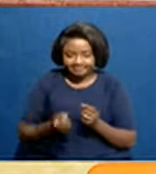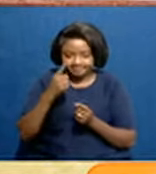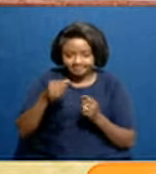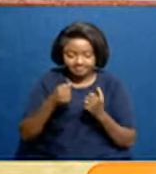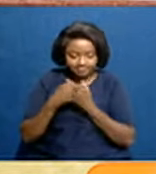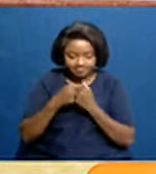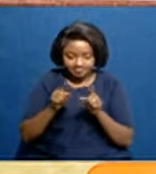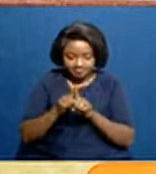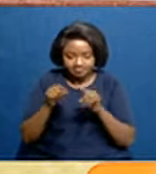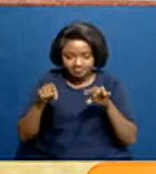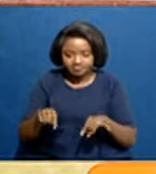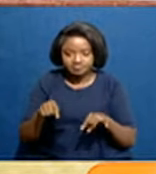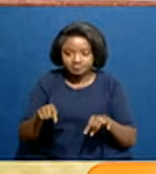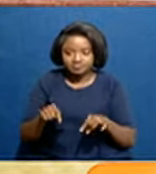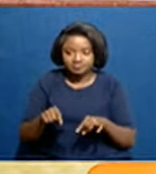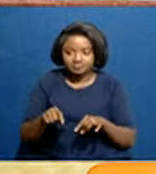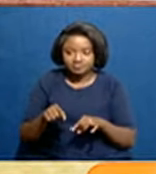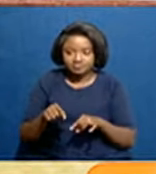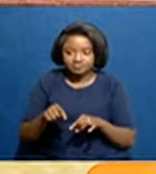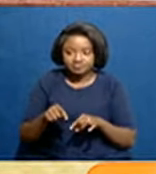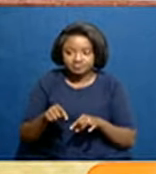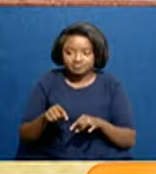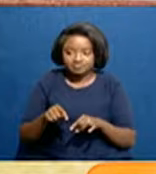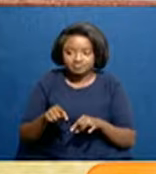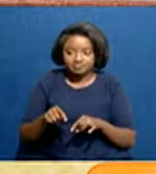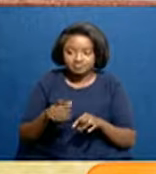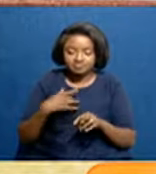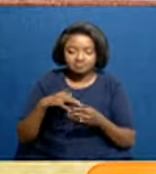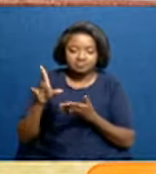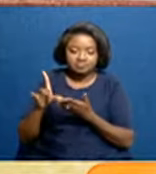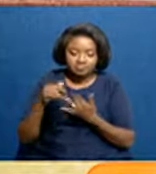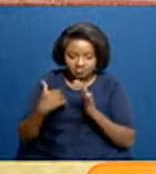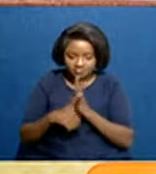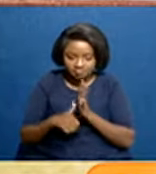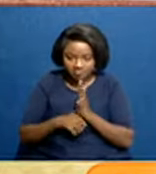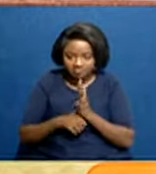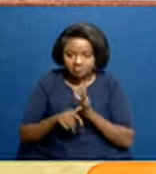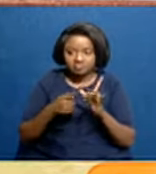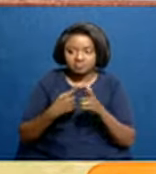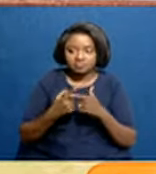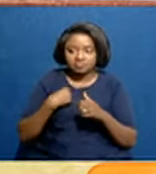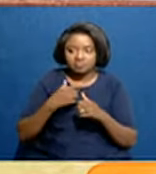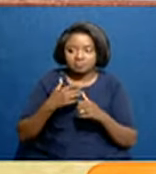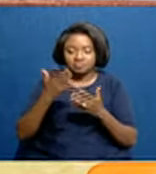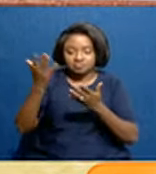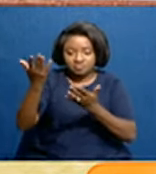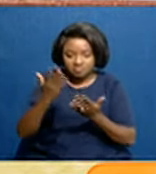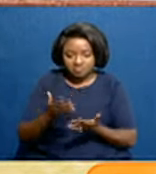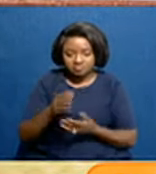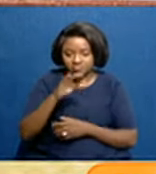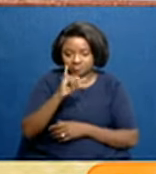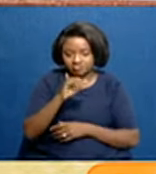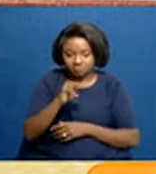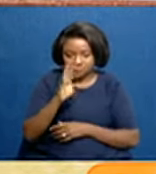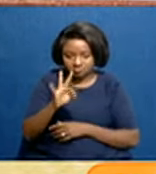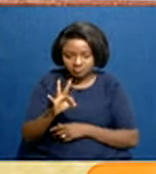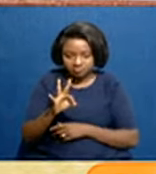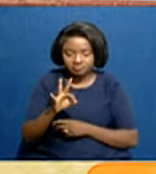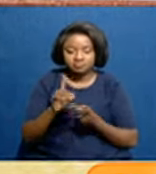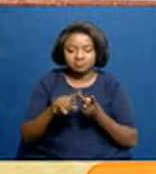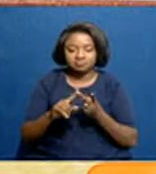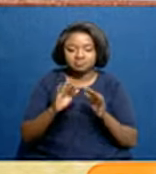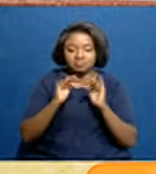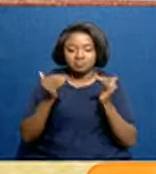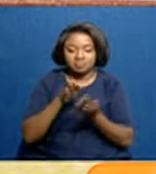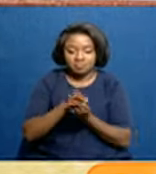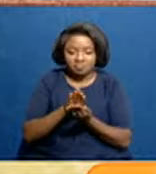ourselves in now. We got into debt issues, and we invited our friends, the IMF and the World Bank, to